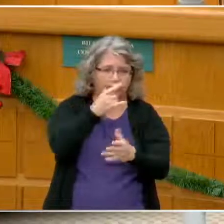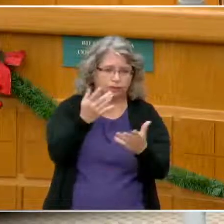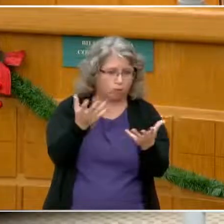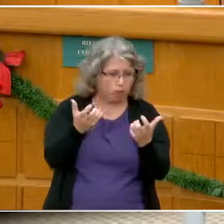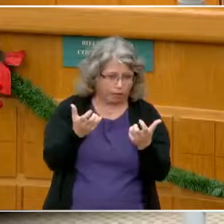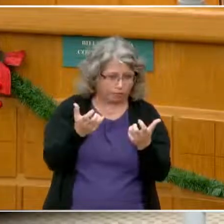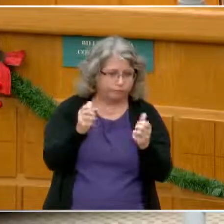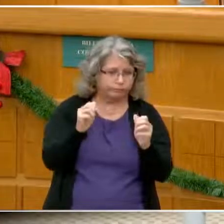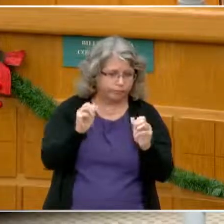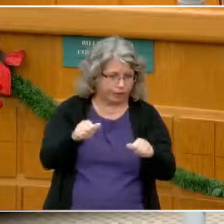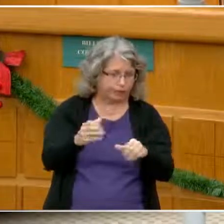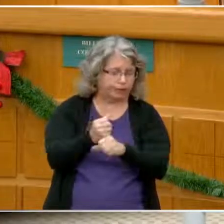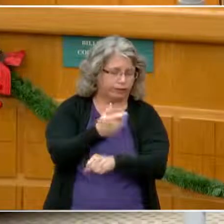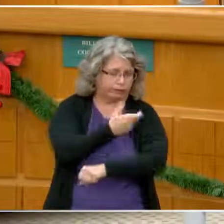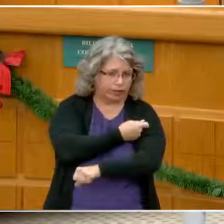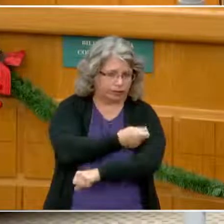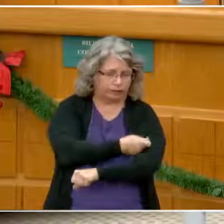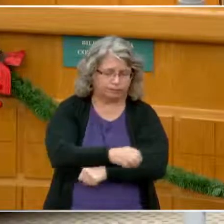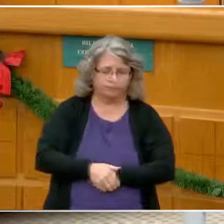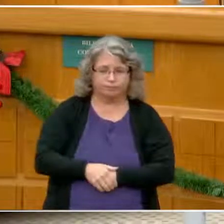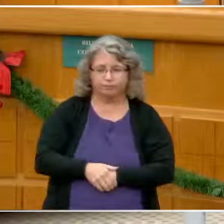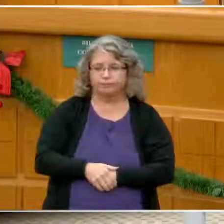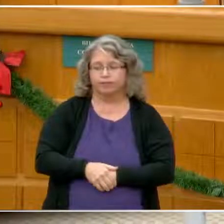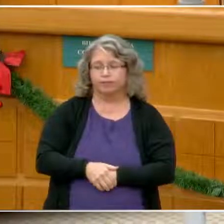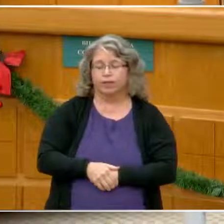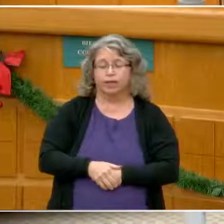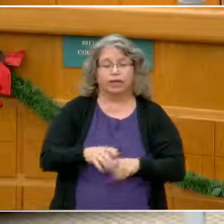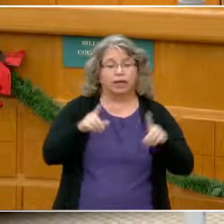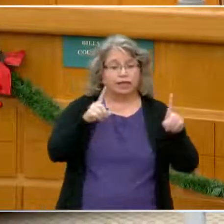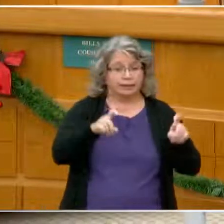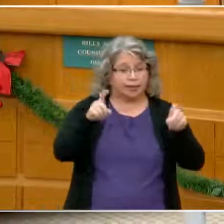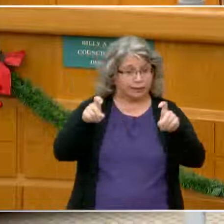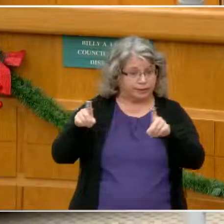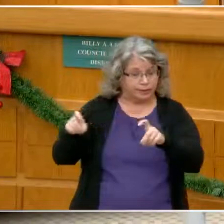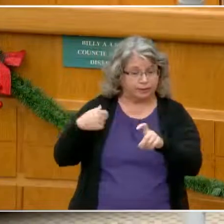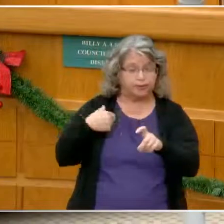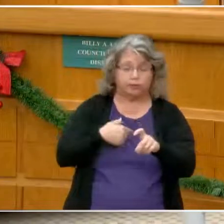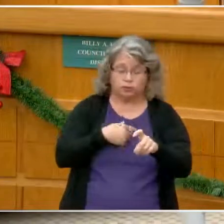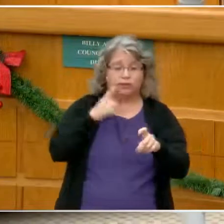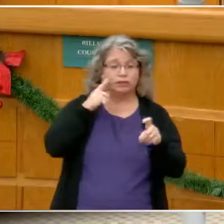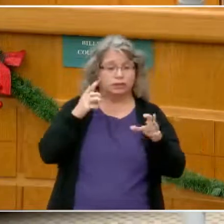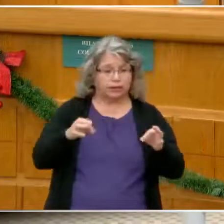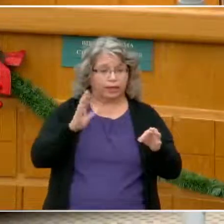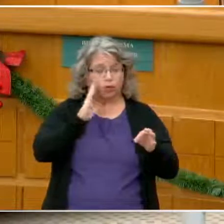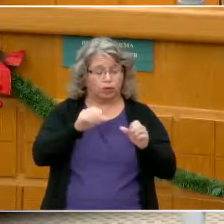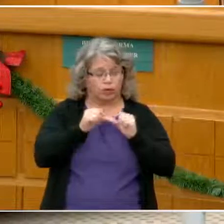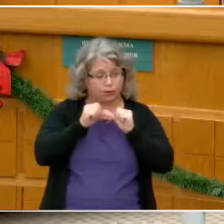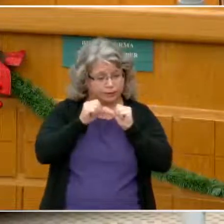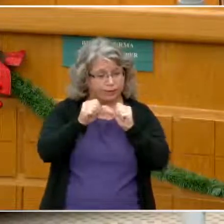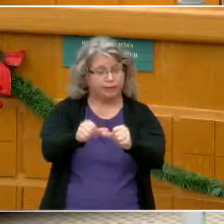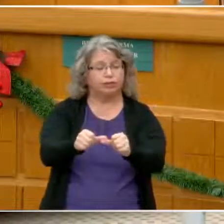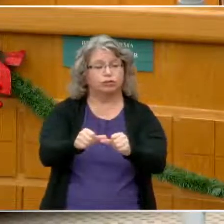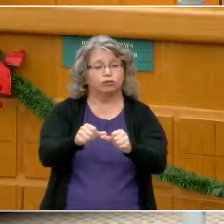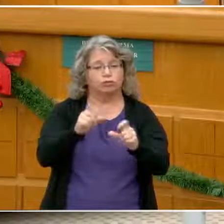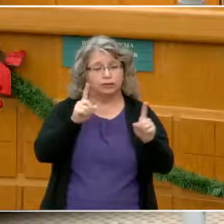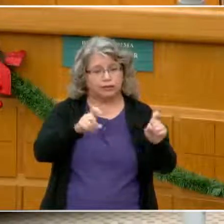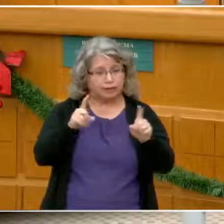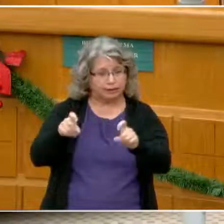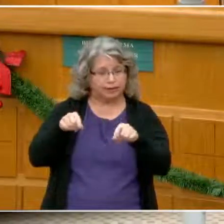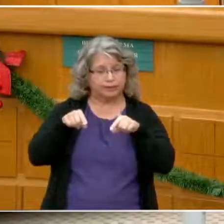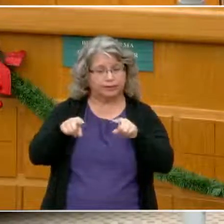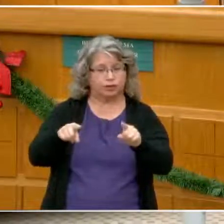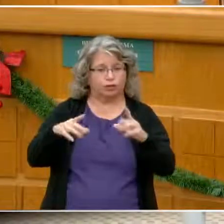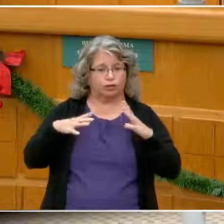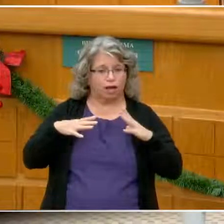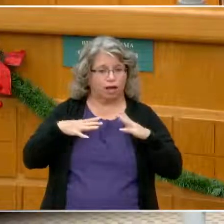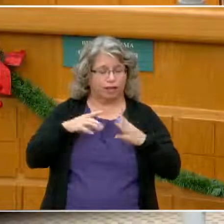COVID vaccination testing. We have decided to continue our testing efforts during the holiday week that's coming. On